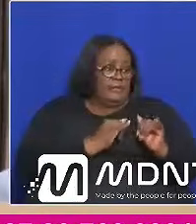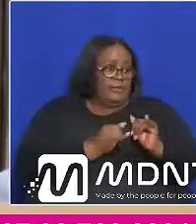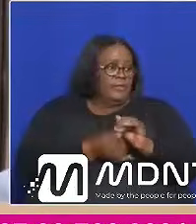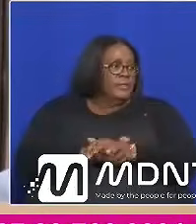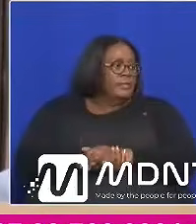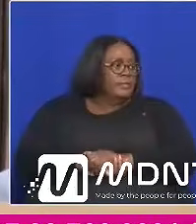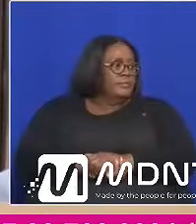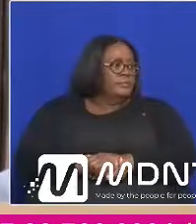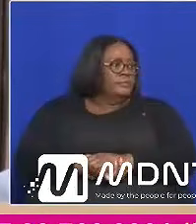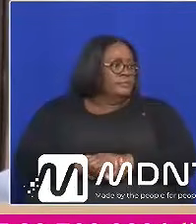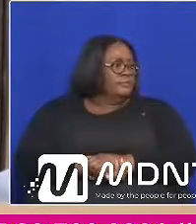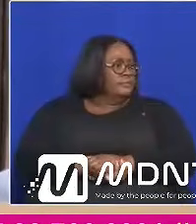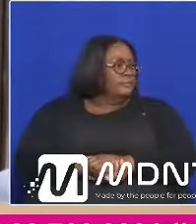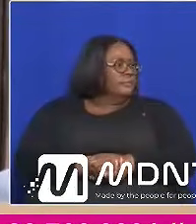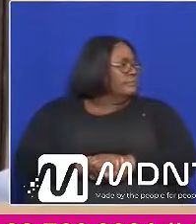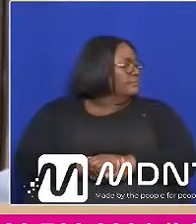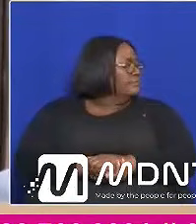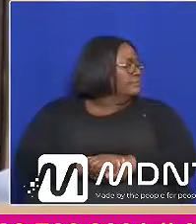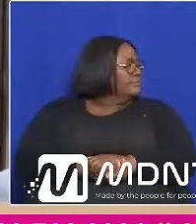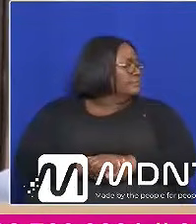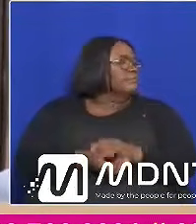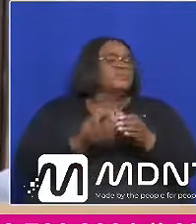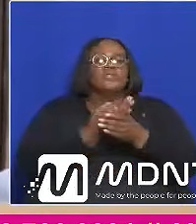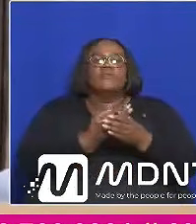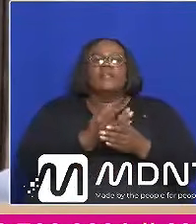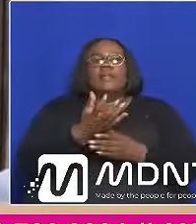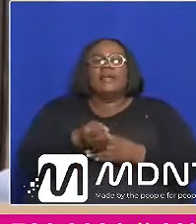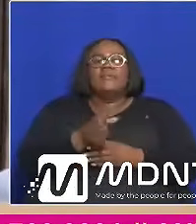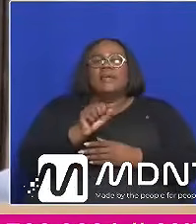It's the file that has the SIU order.